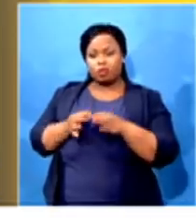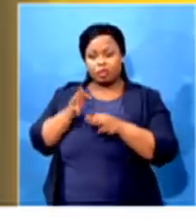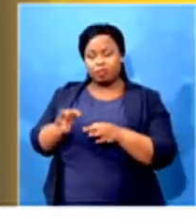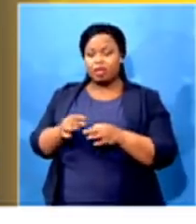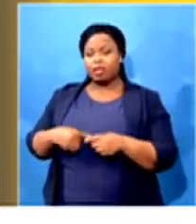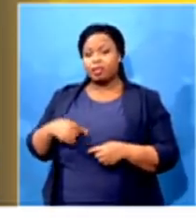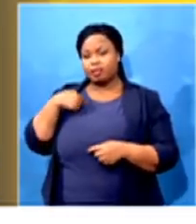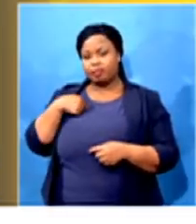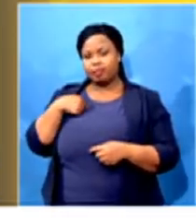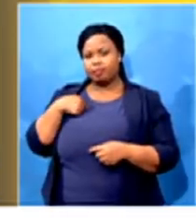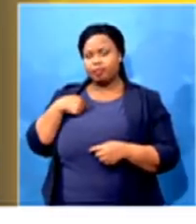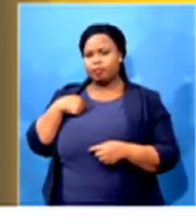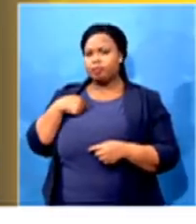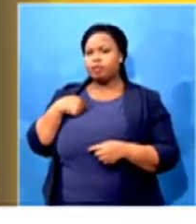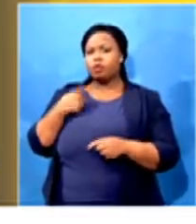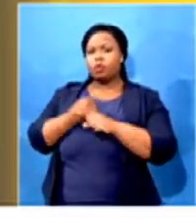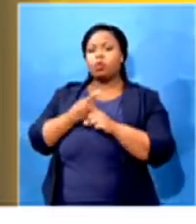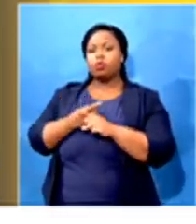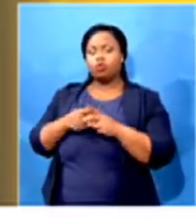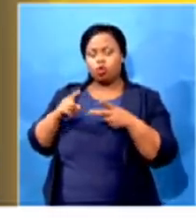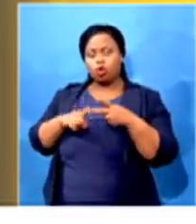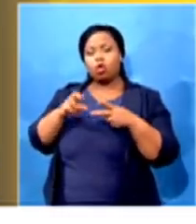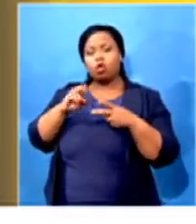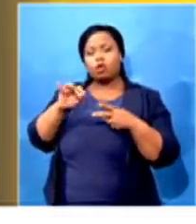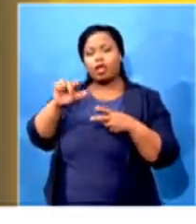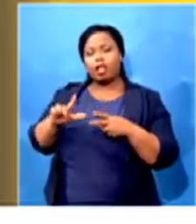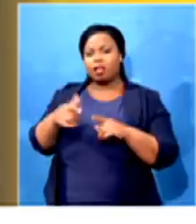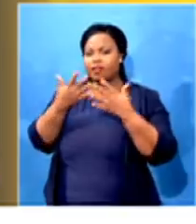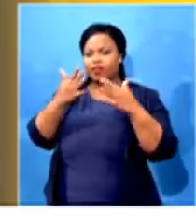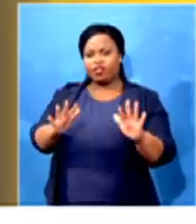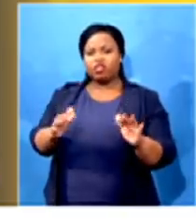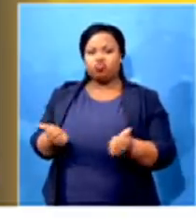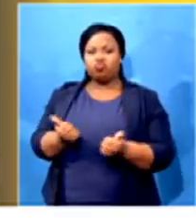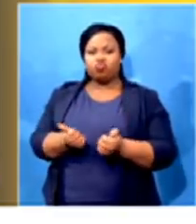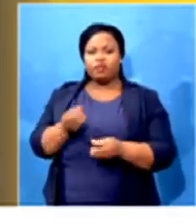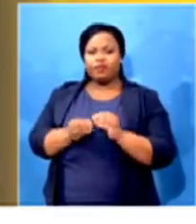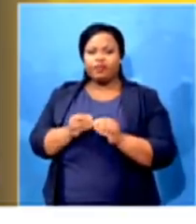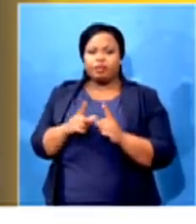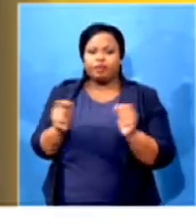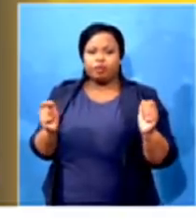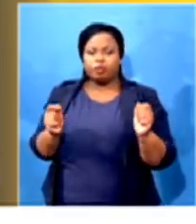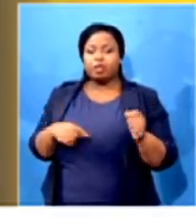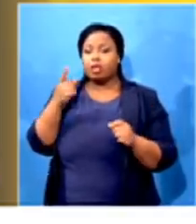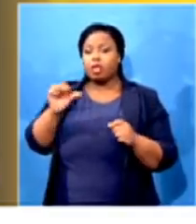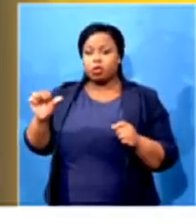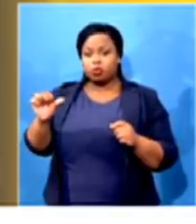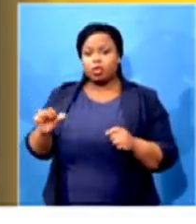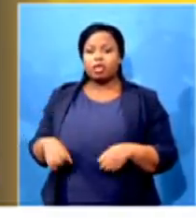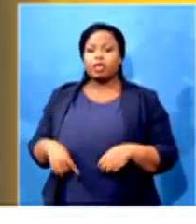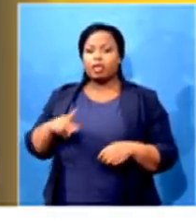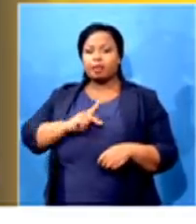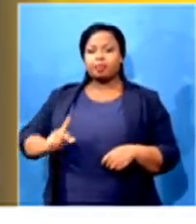I'm extremely excited that Royal Showgrounds is completed already, and maybe next week the Premier is going